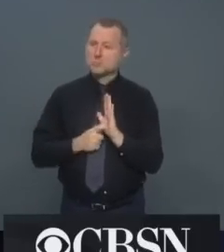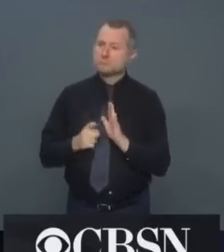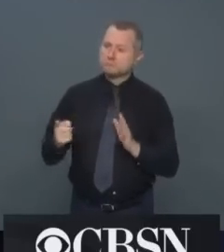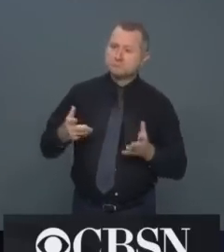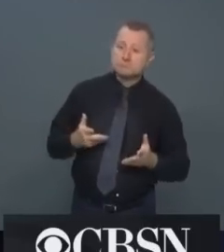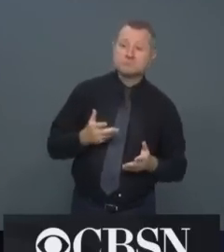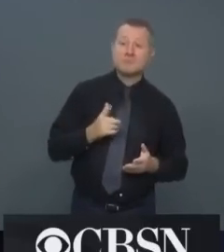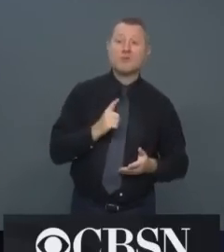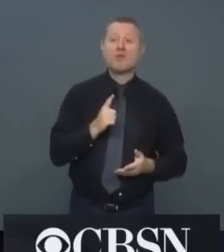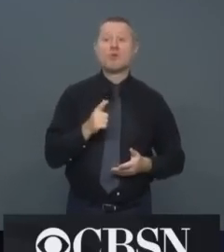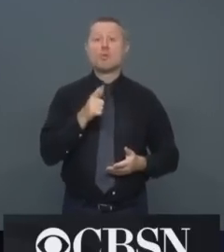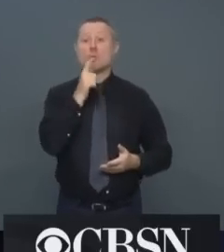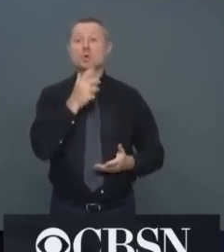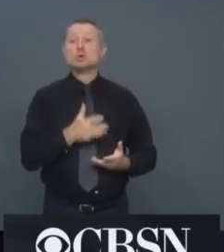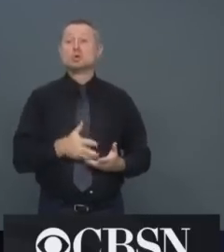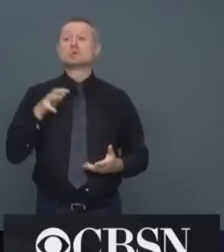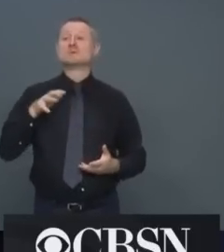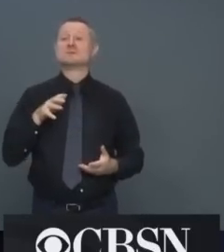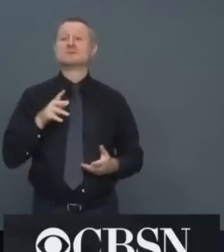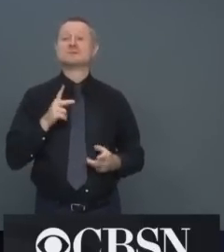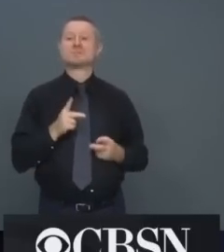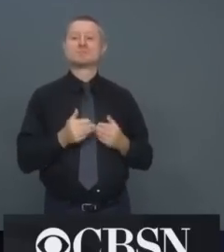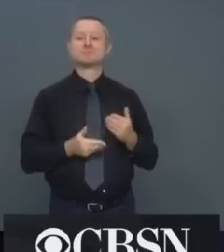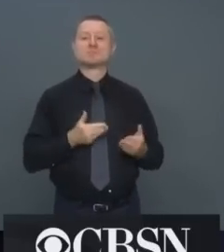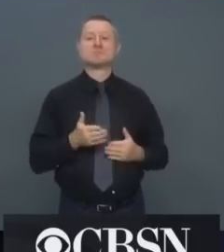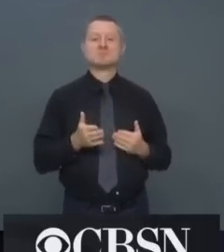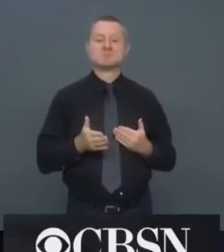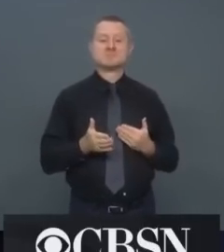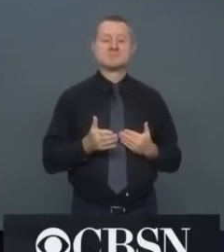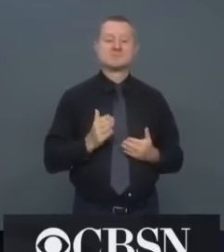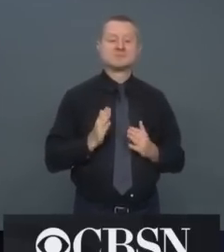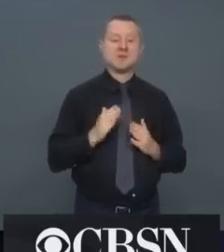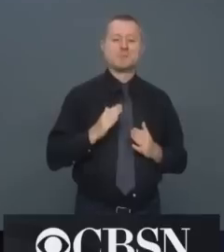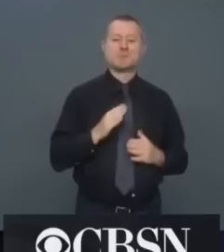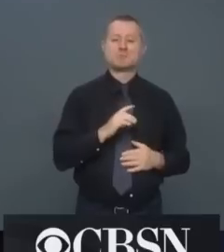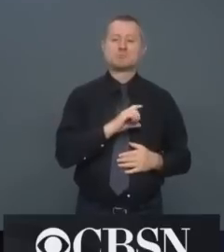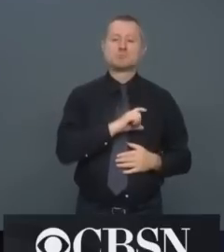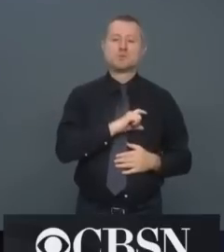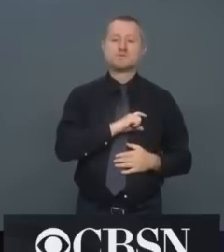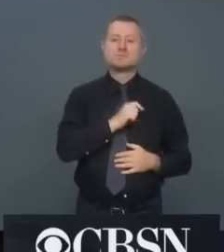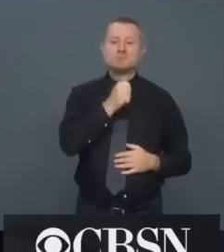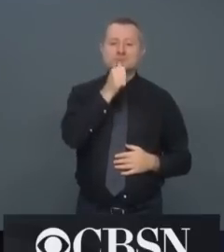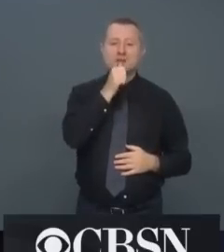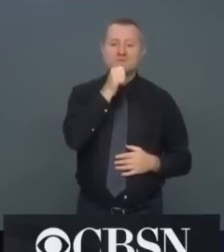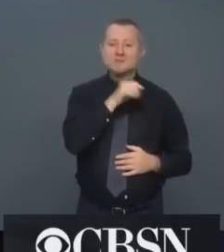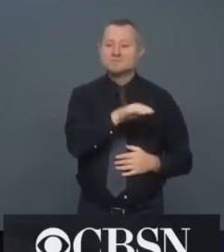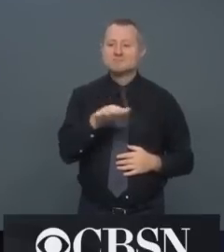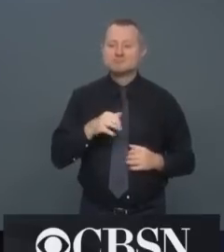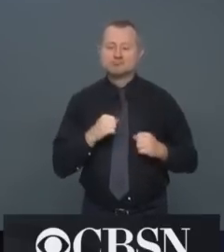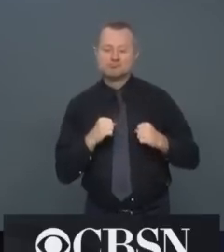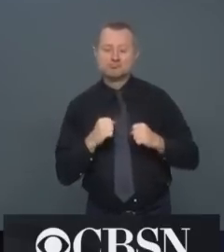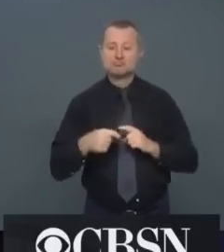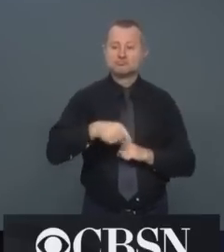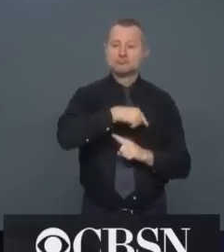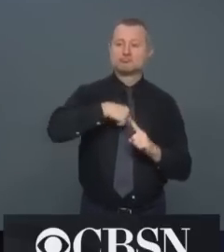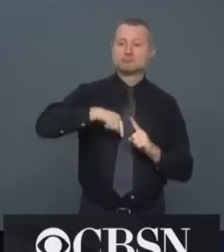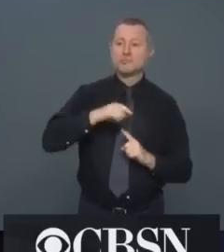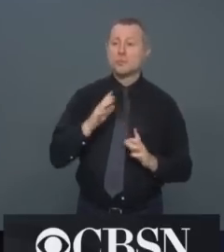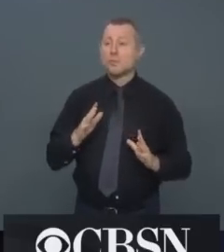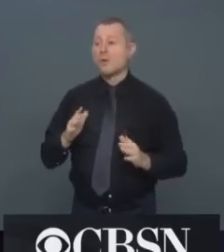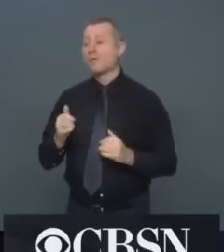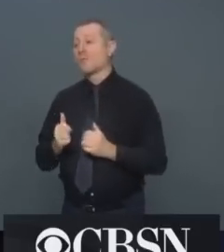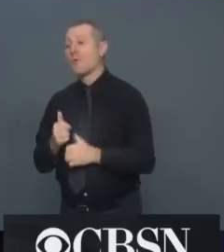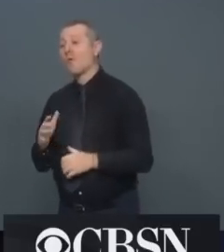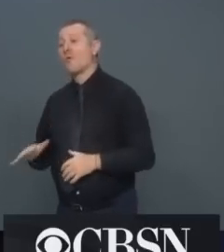always provide their own public safety, right? They'll have private security guards. Yeah, but everybody needs public